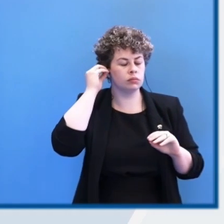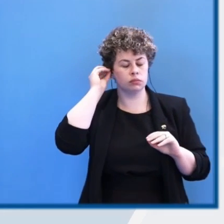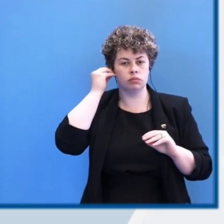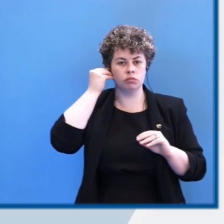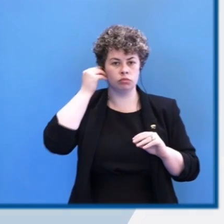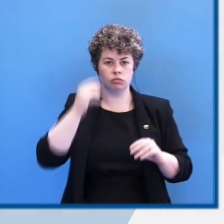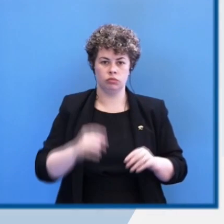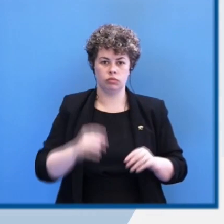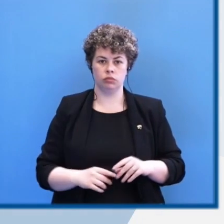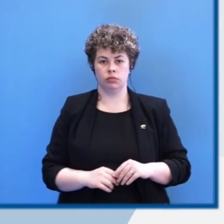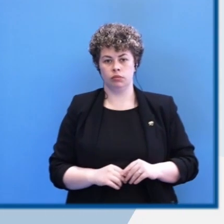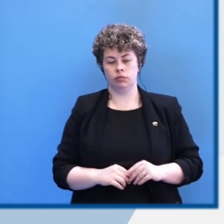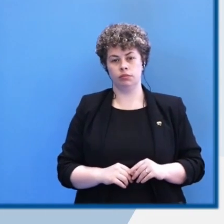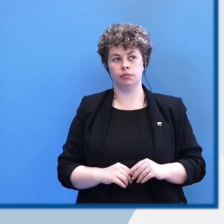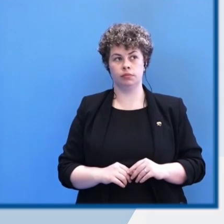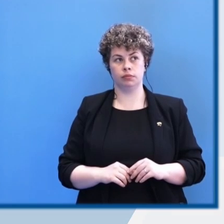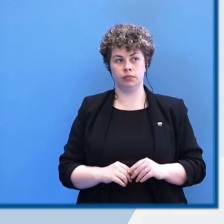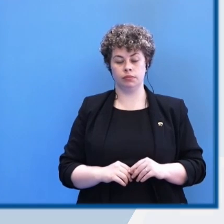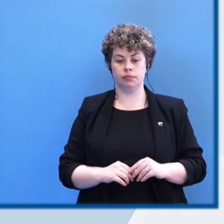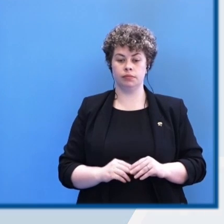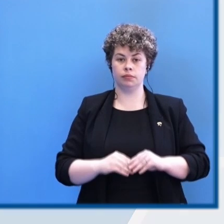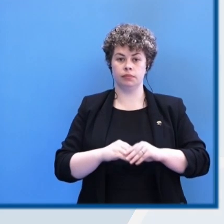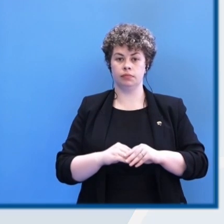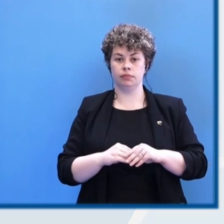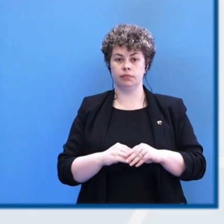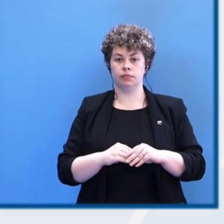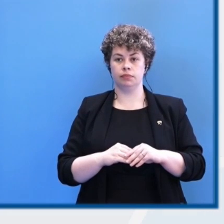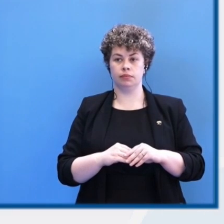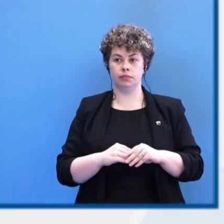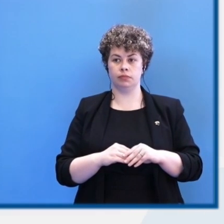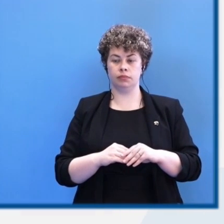the operational world, the finances are not